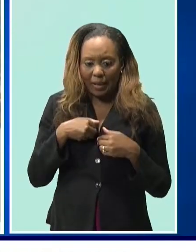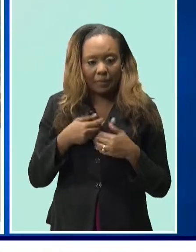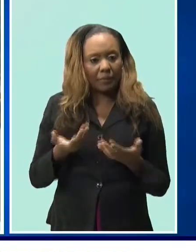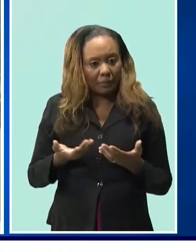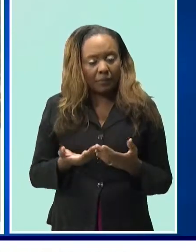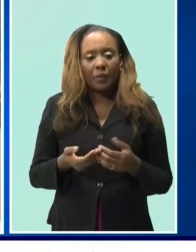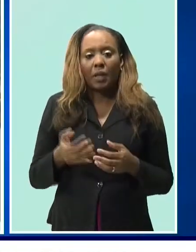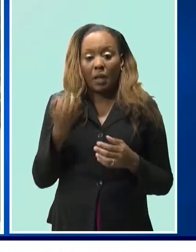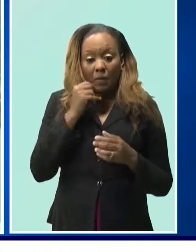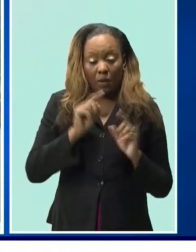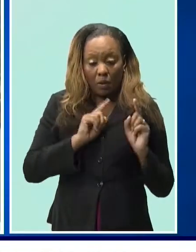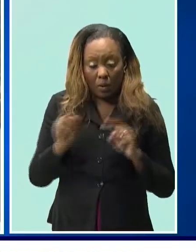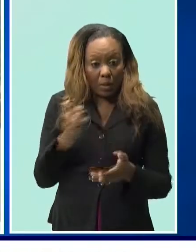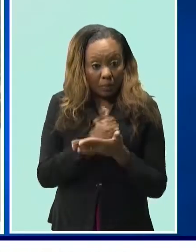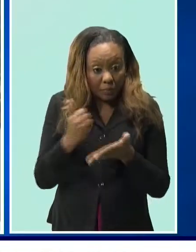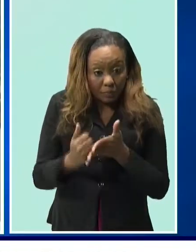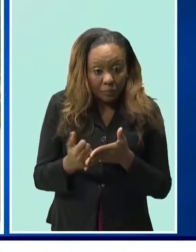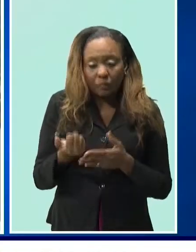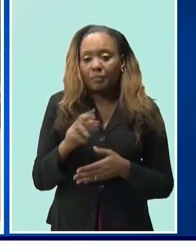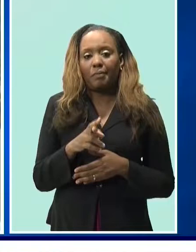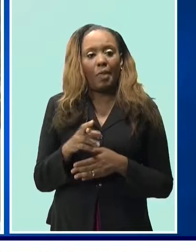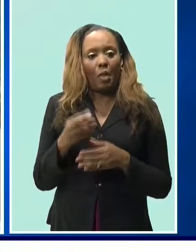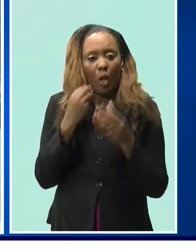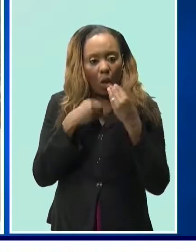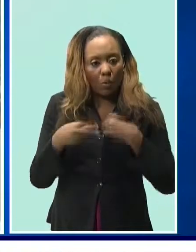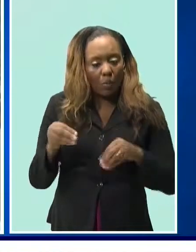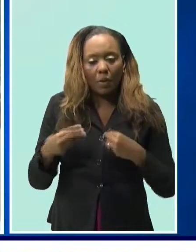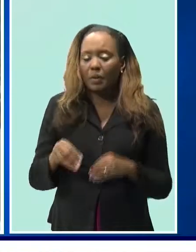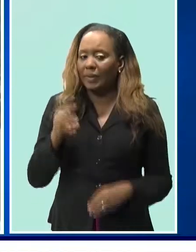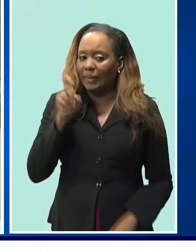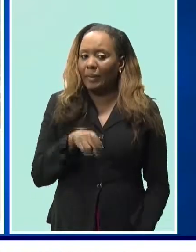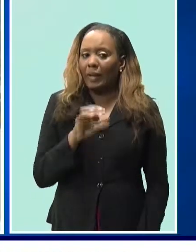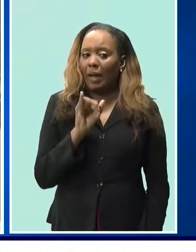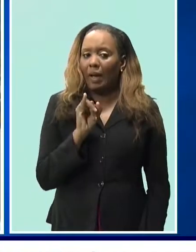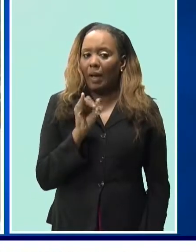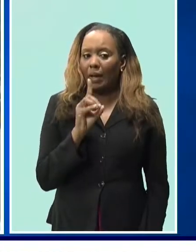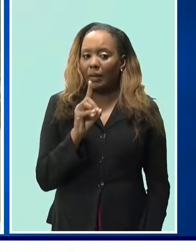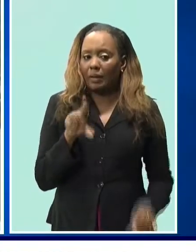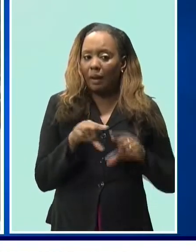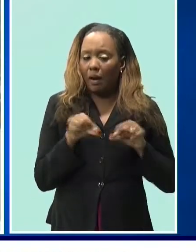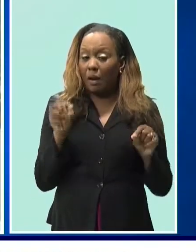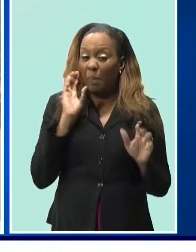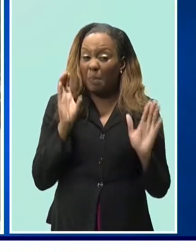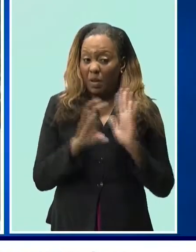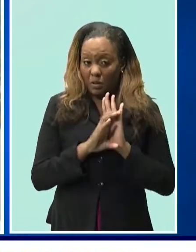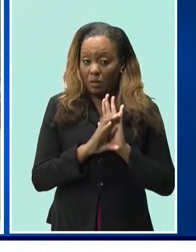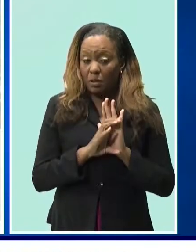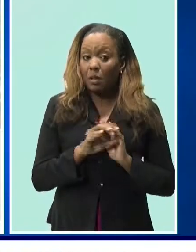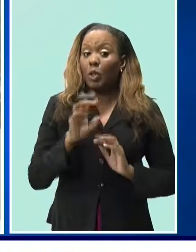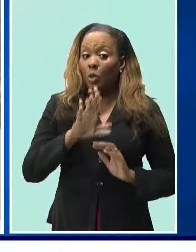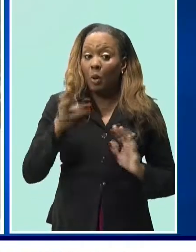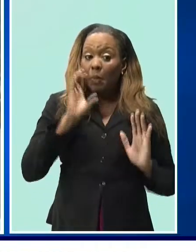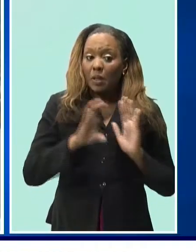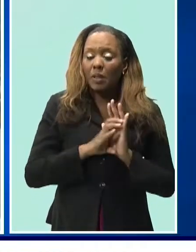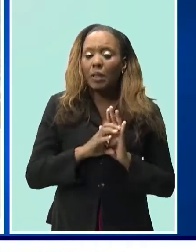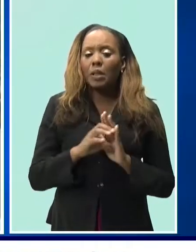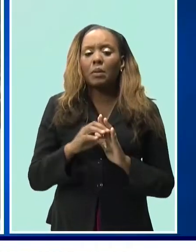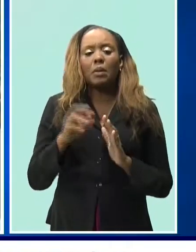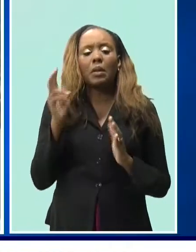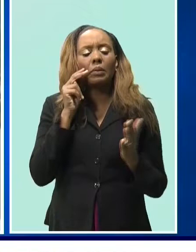is the supermarket or the bank or the hardware store. And that photo ID will be used